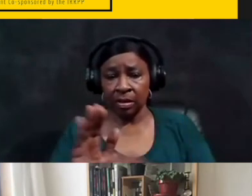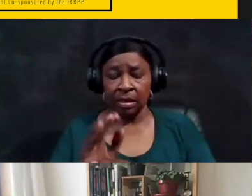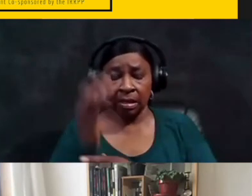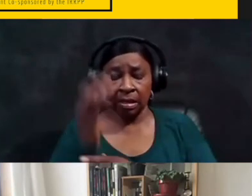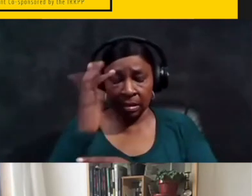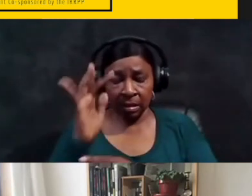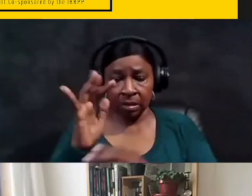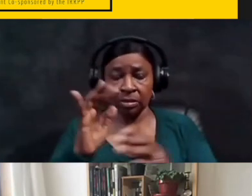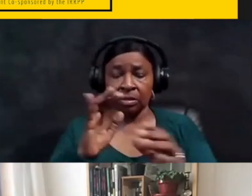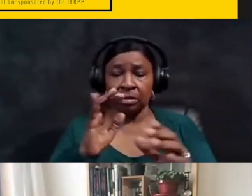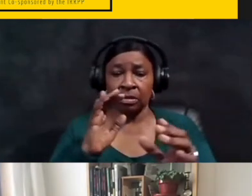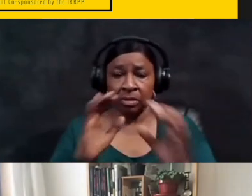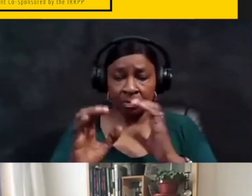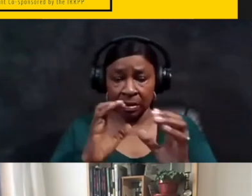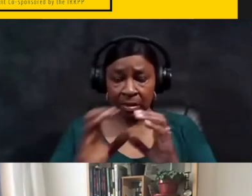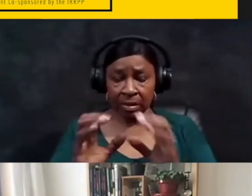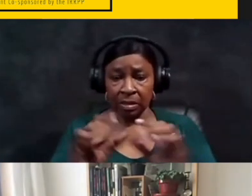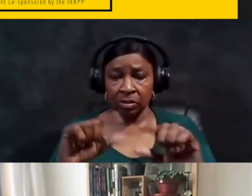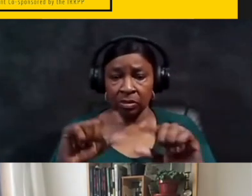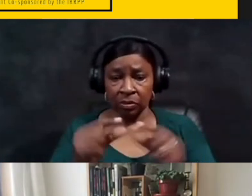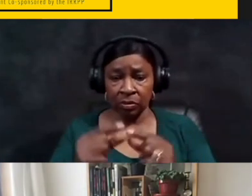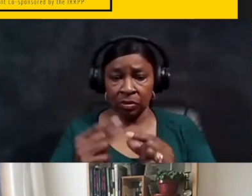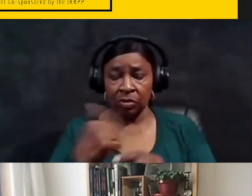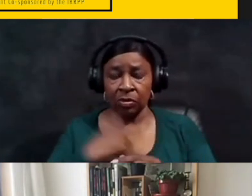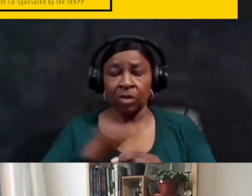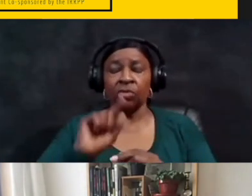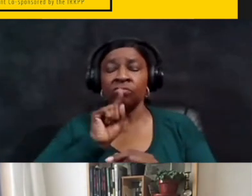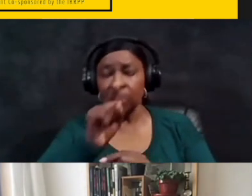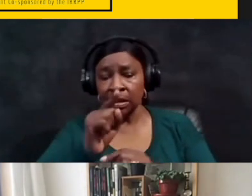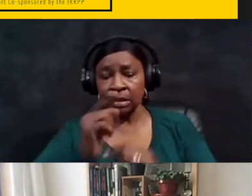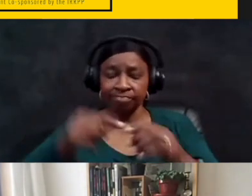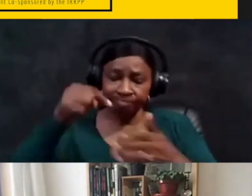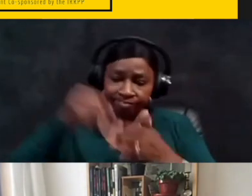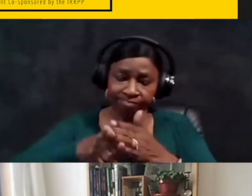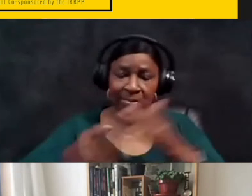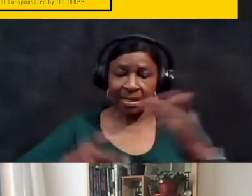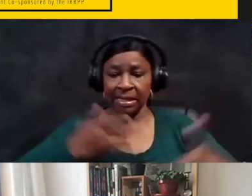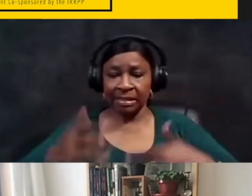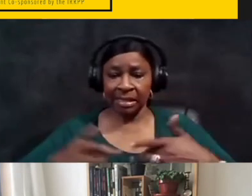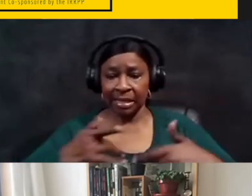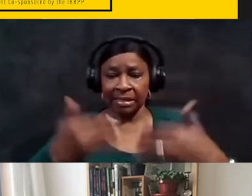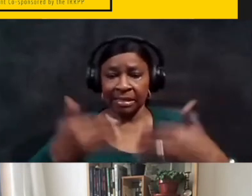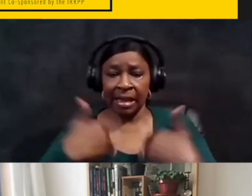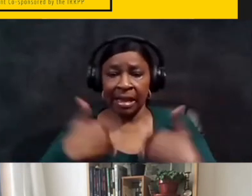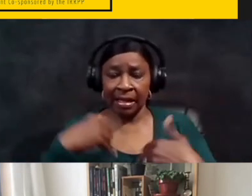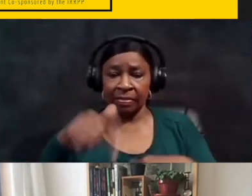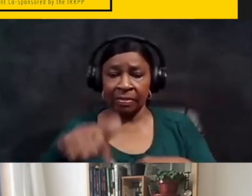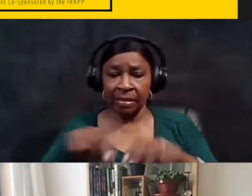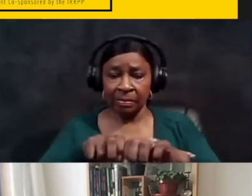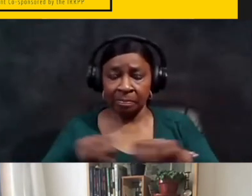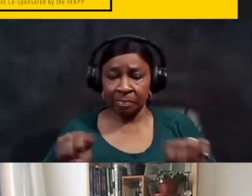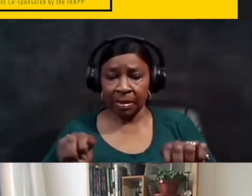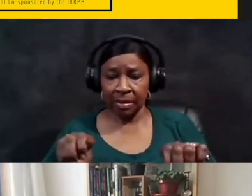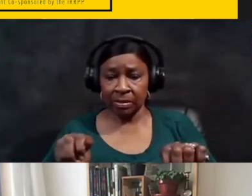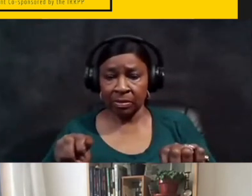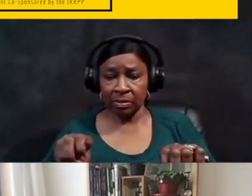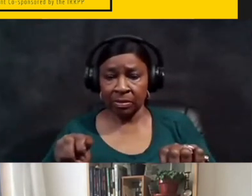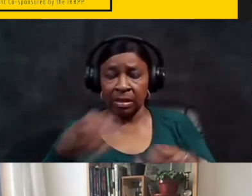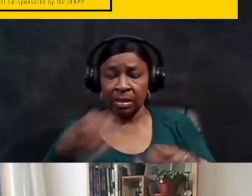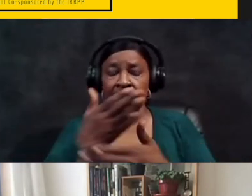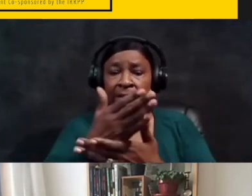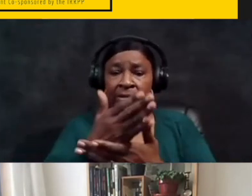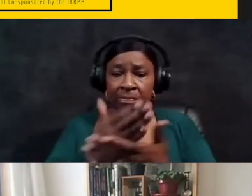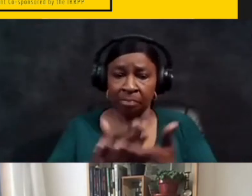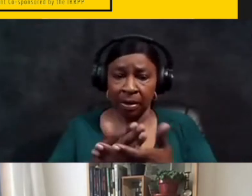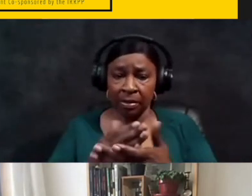community for me here at UIC. So we're super excited to have this panel as part of the Race